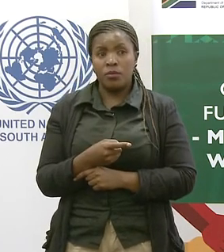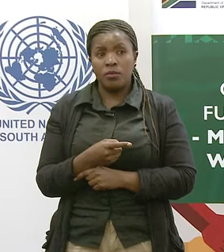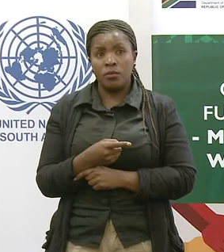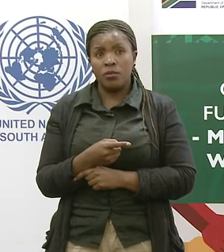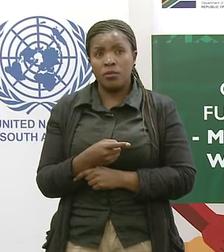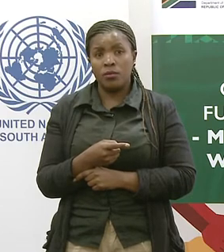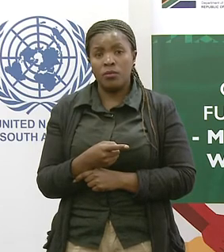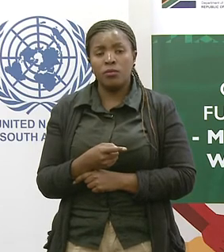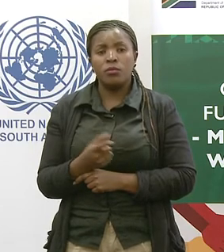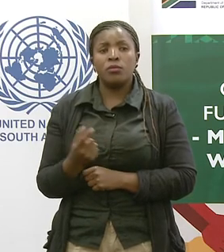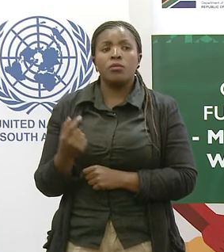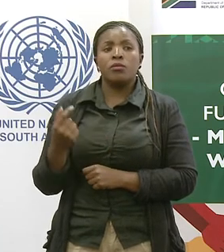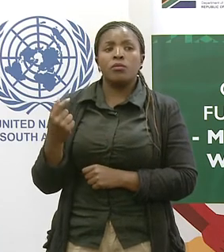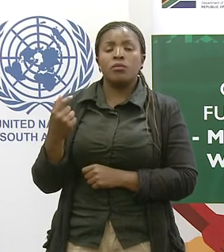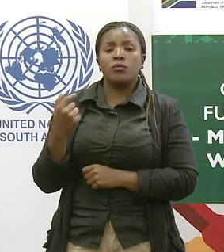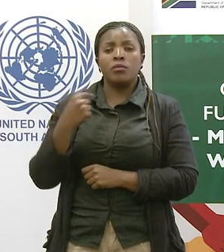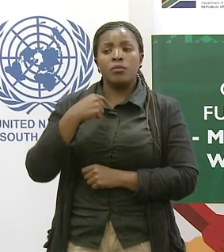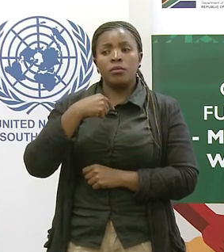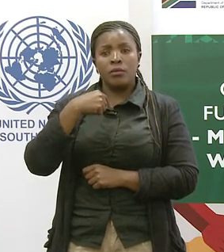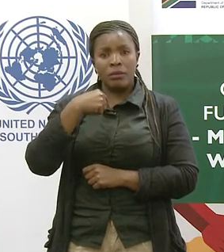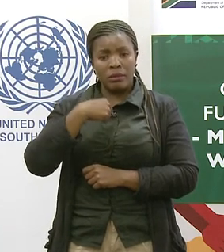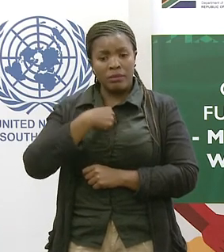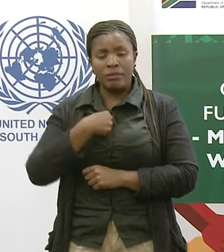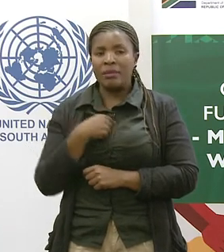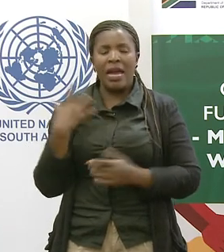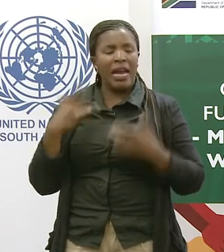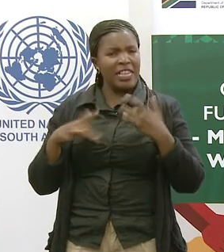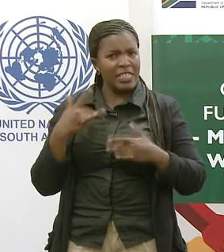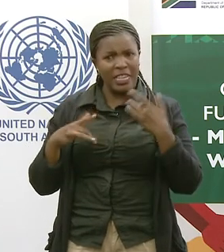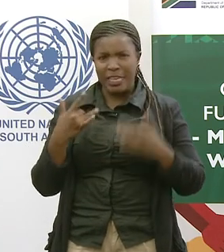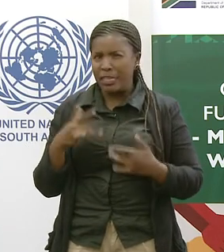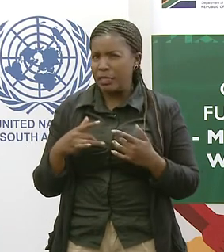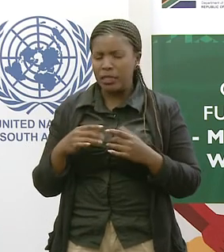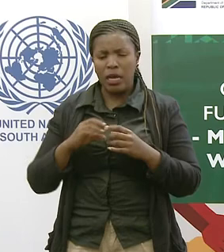know, enthused and excited about the whole reframing.